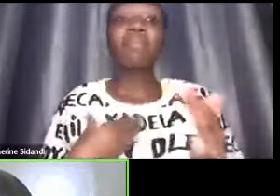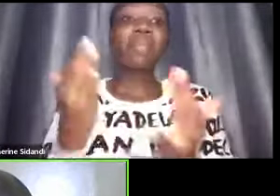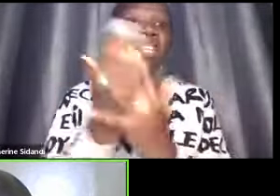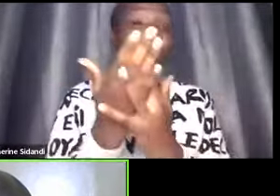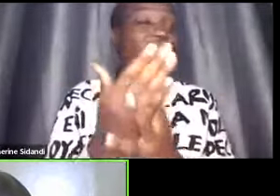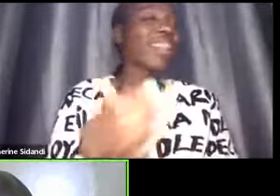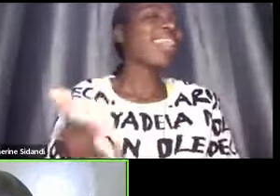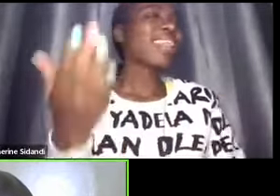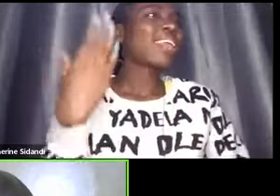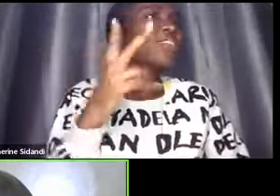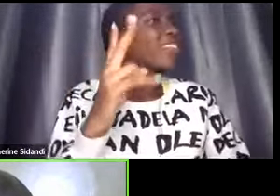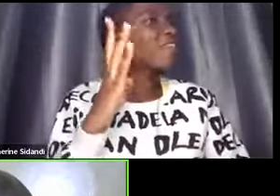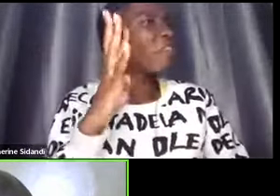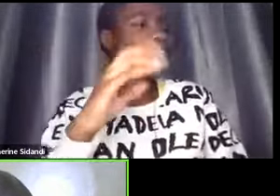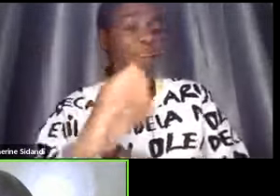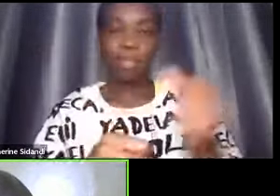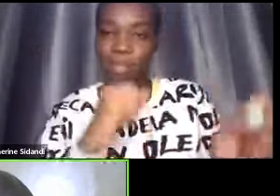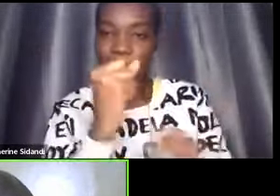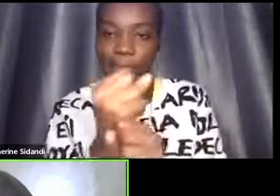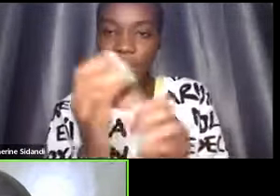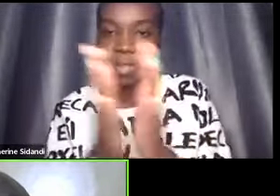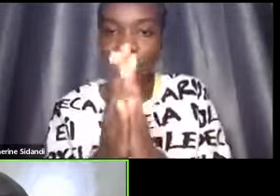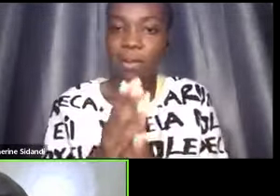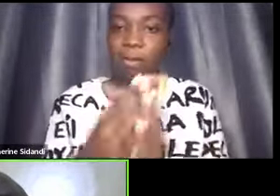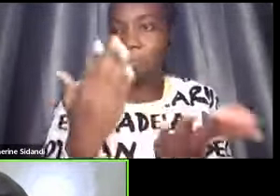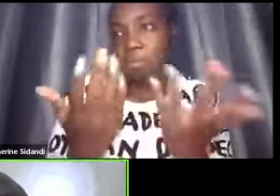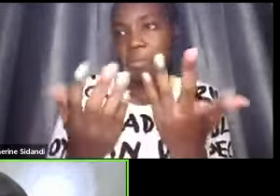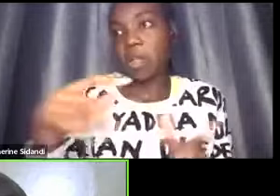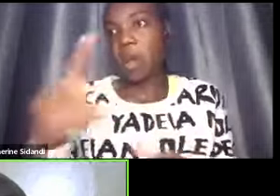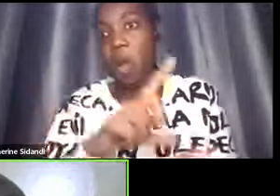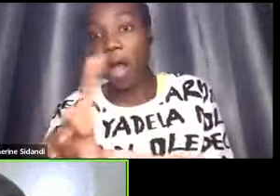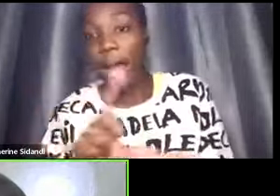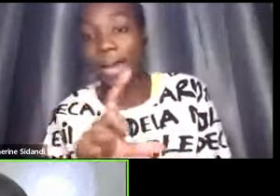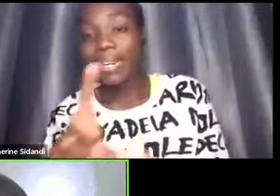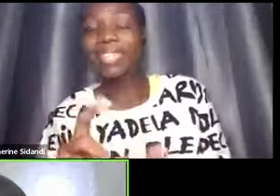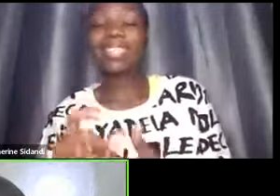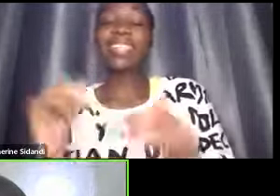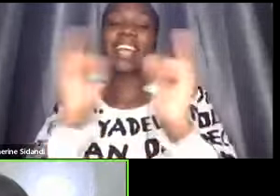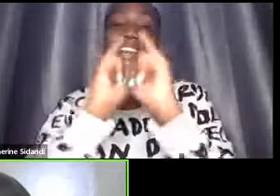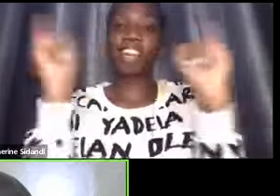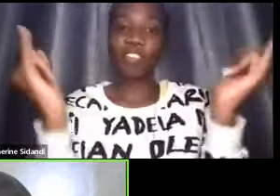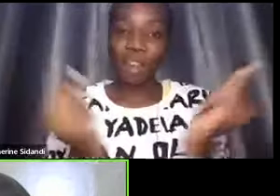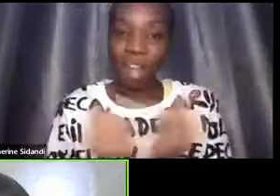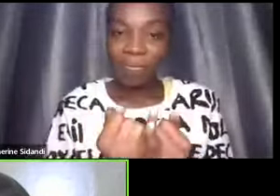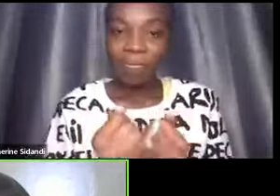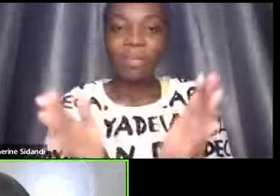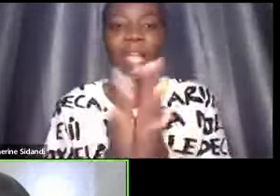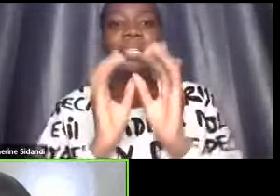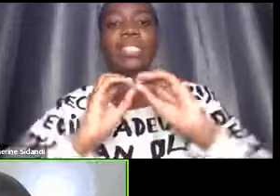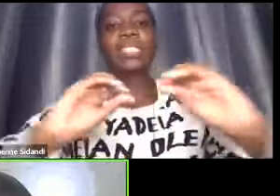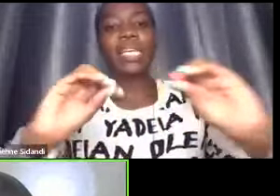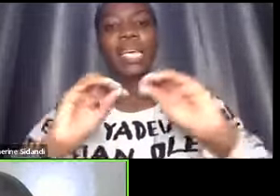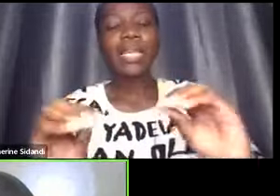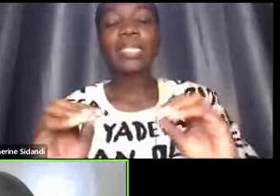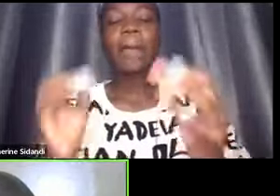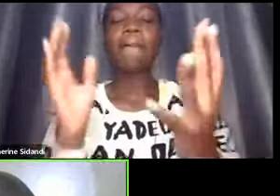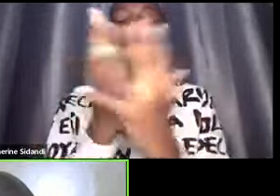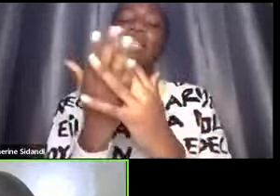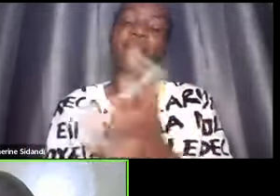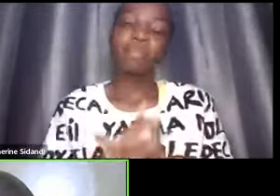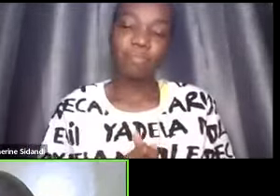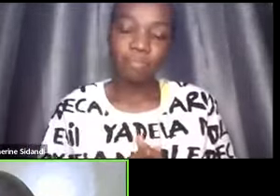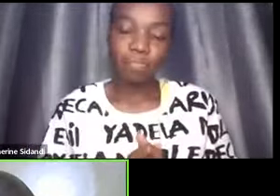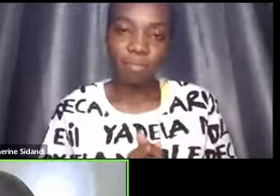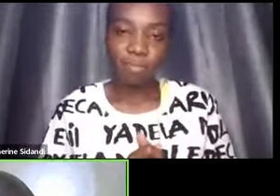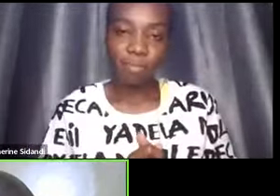years, both mediating locally and internationally, and also teaching mediators.